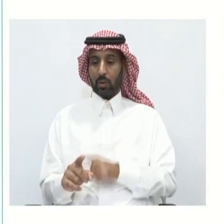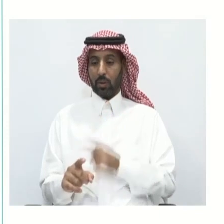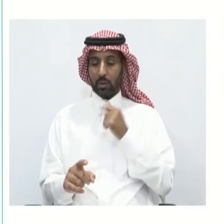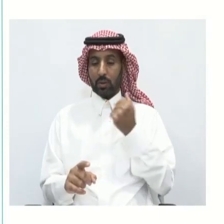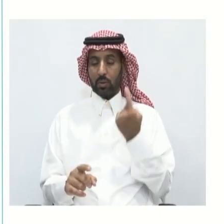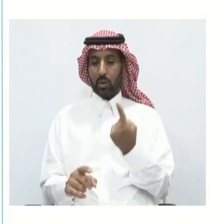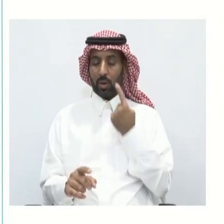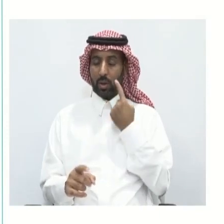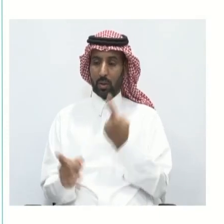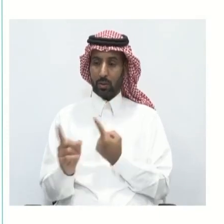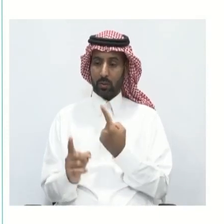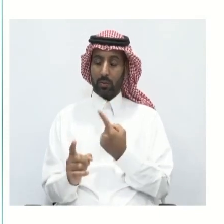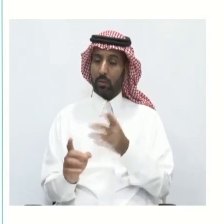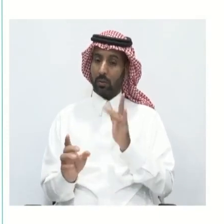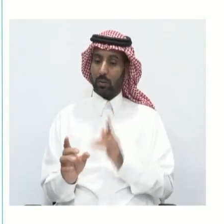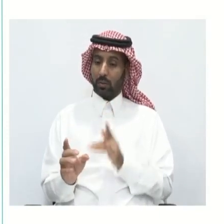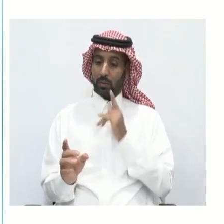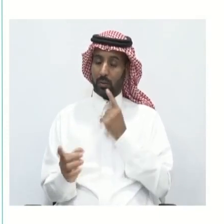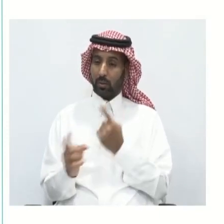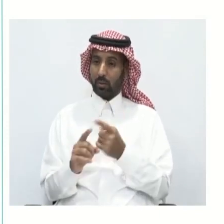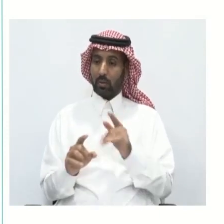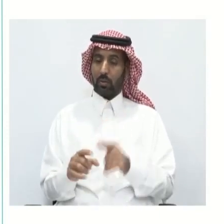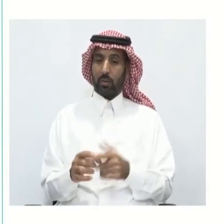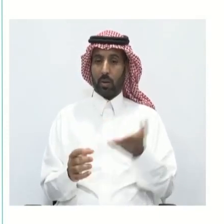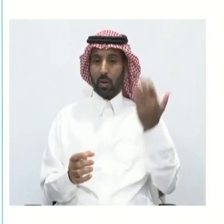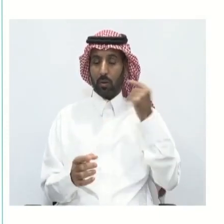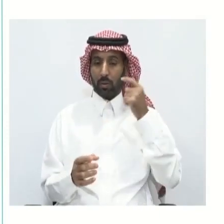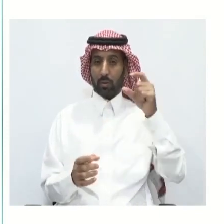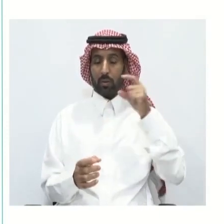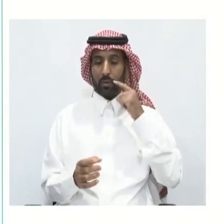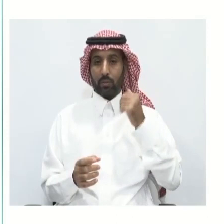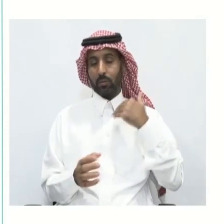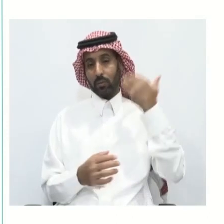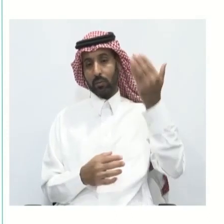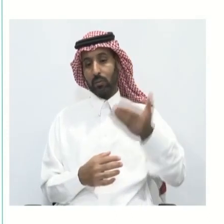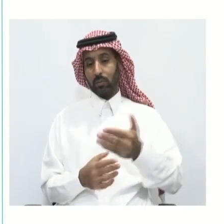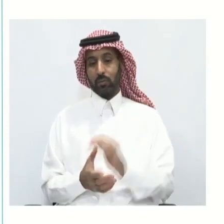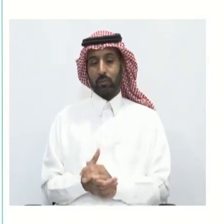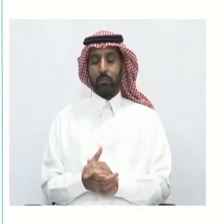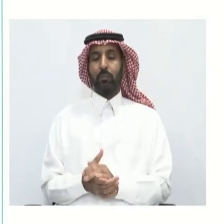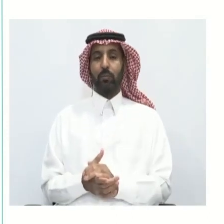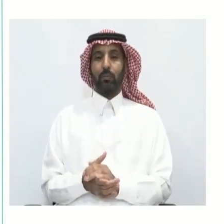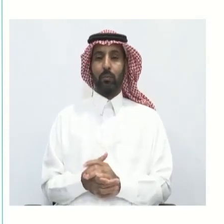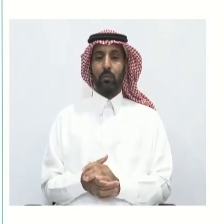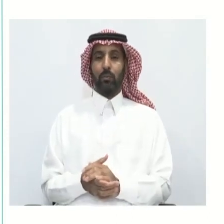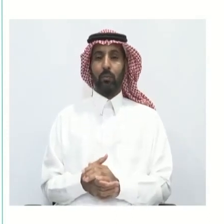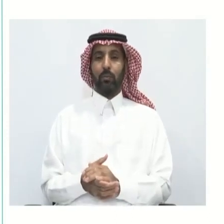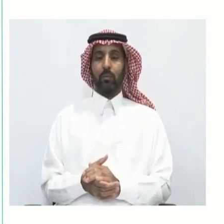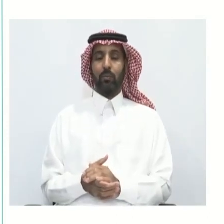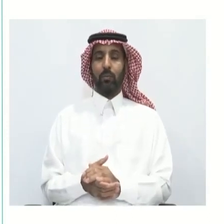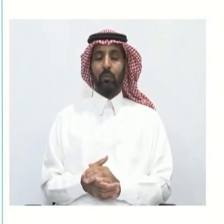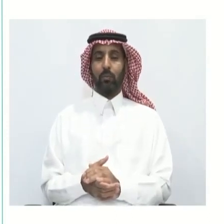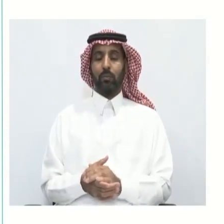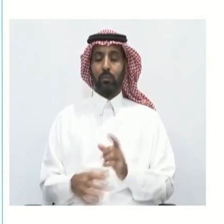We will sit examinations next month. So we will sit examinations next month. This is